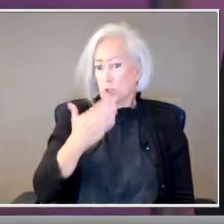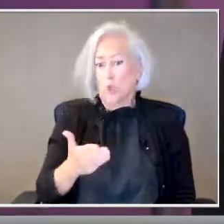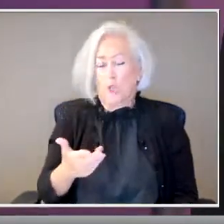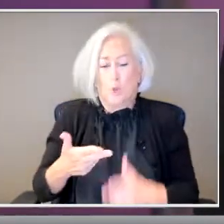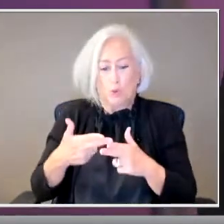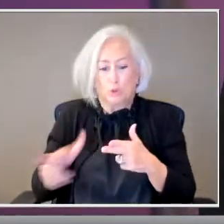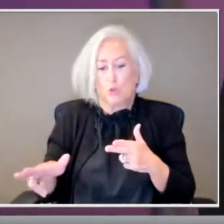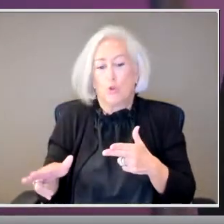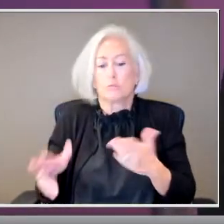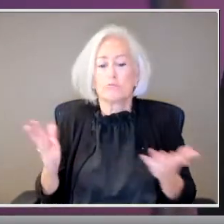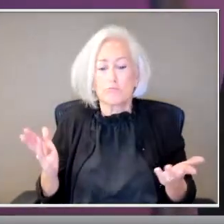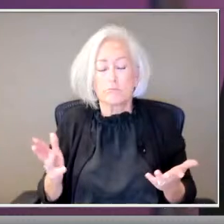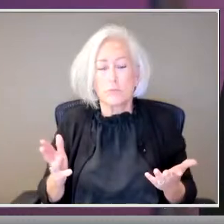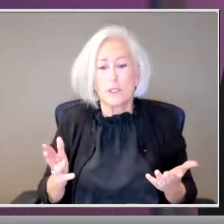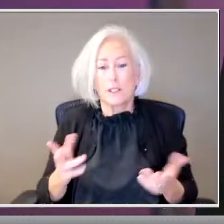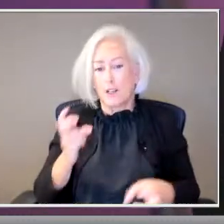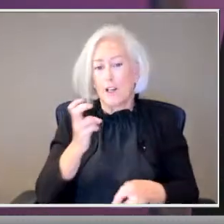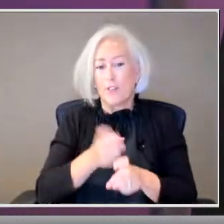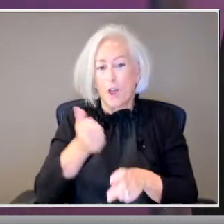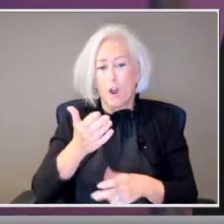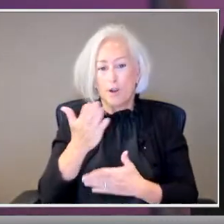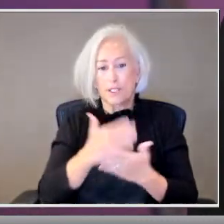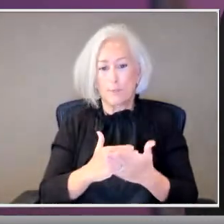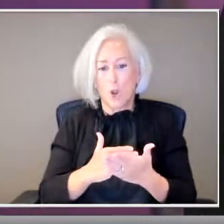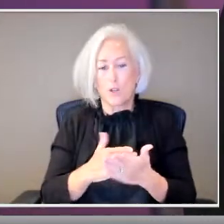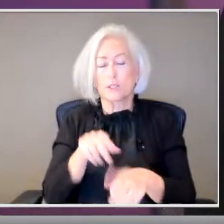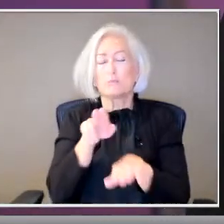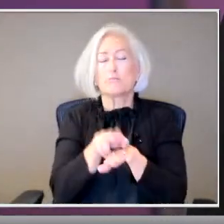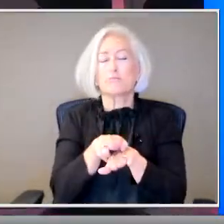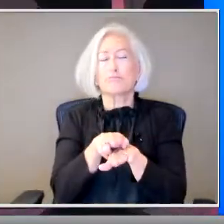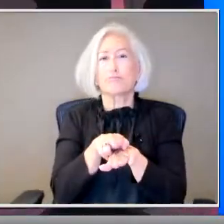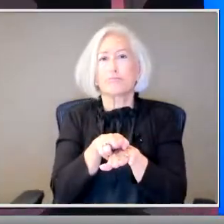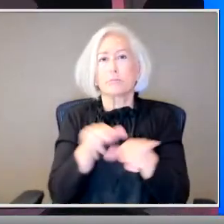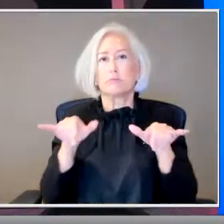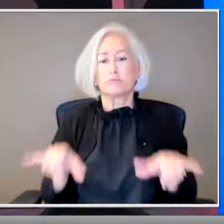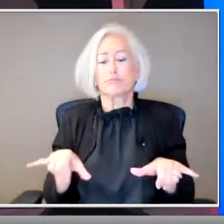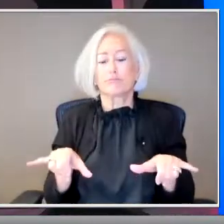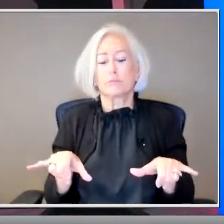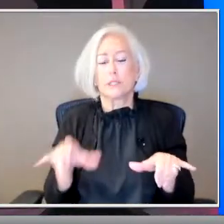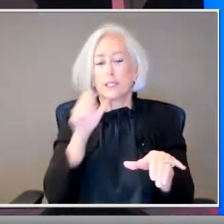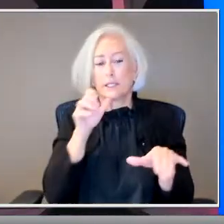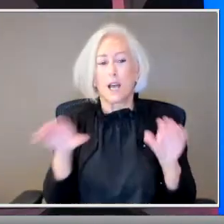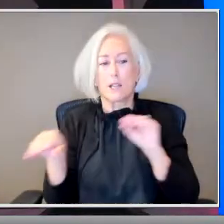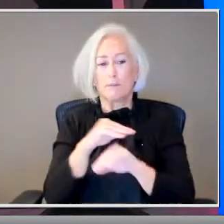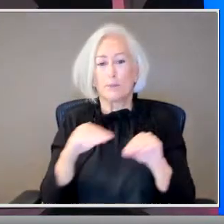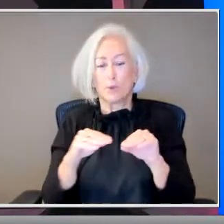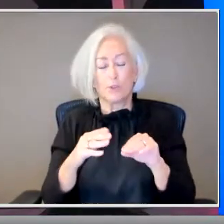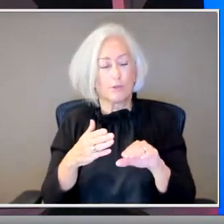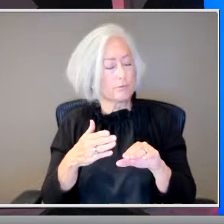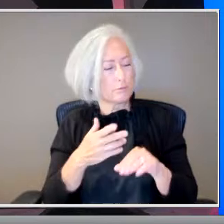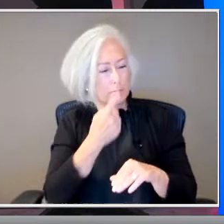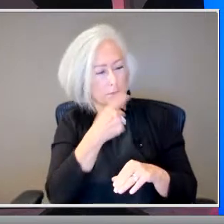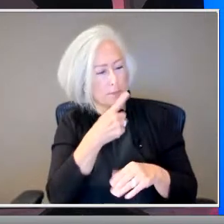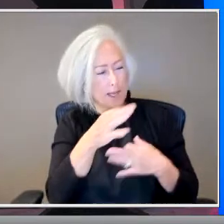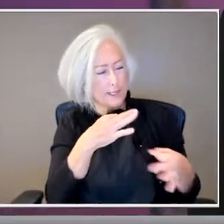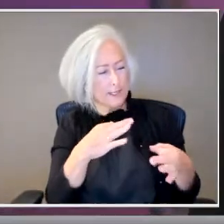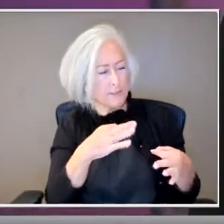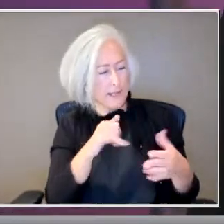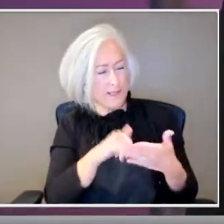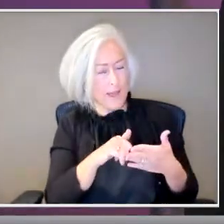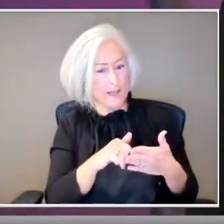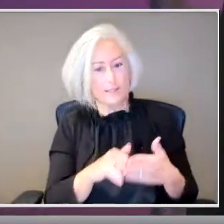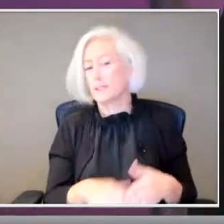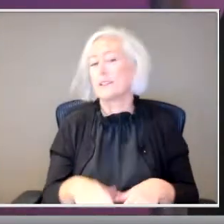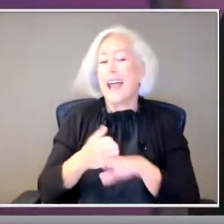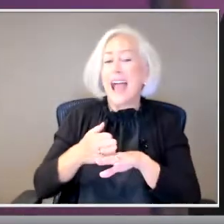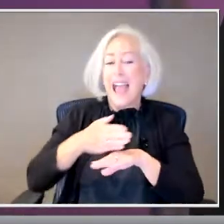part is when you have to lay there still. That's the hardest part. And that's after the procedure? Yes. And explain that. Well, to our if someone viewers. tells you that you can't